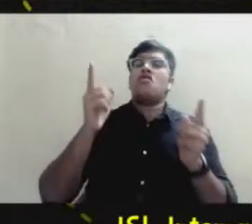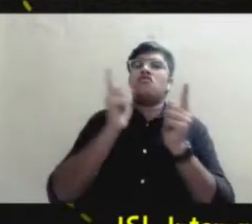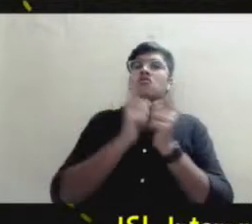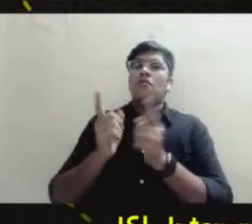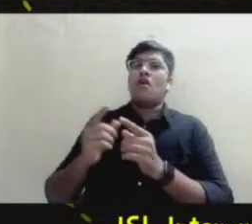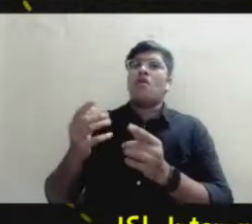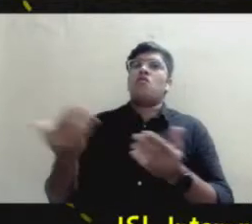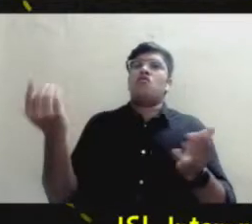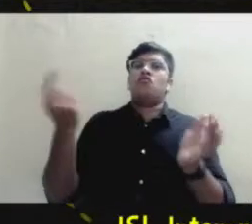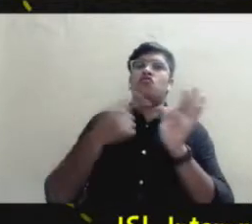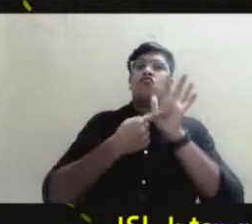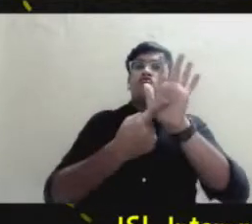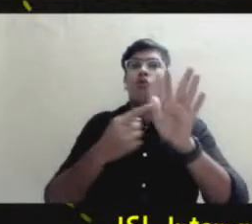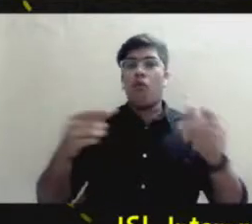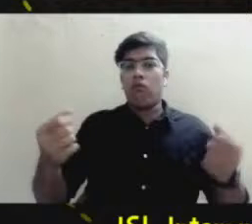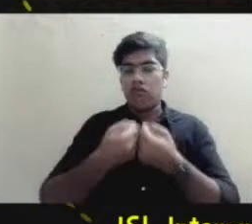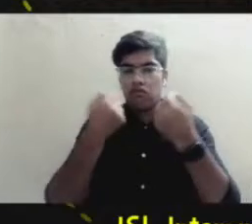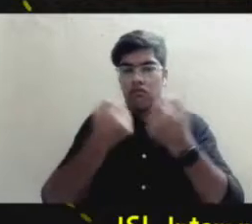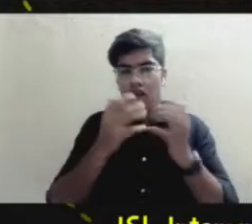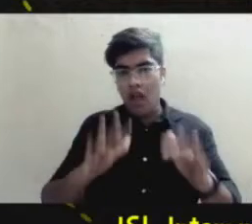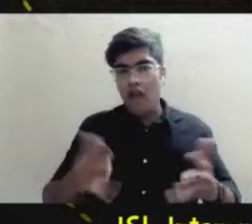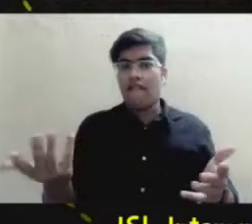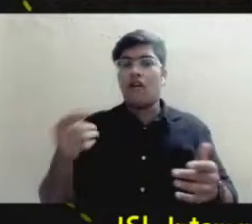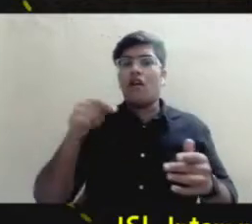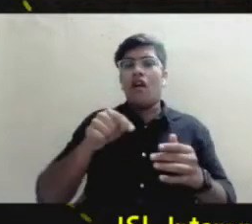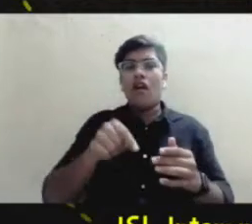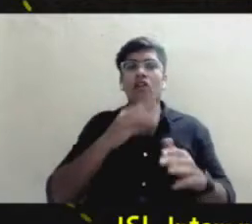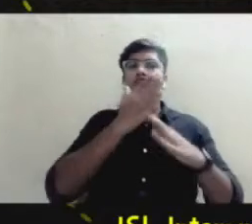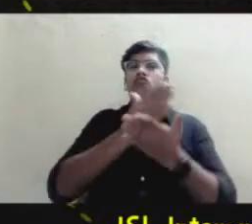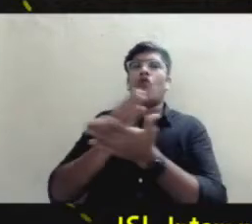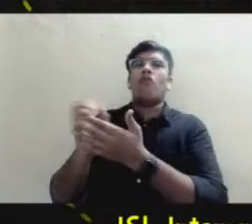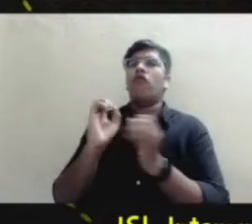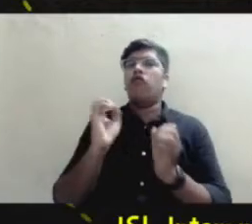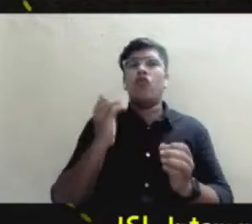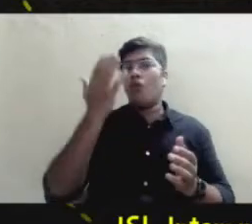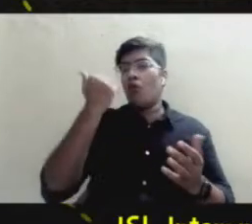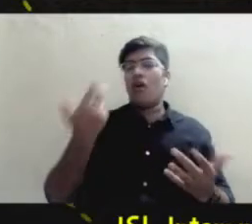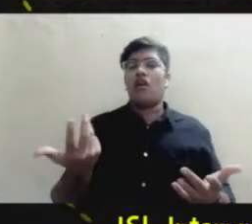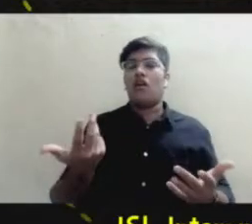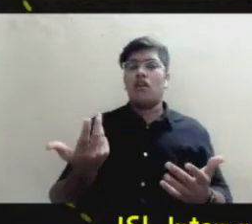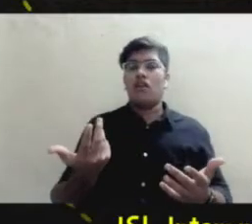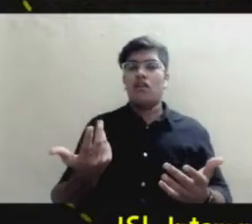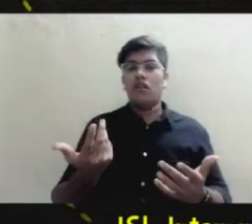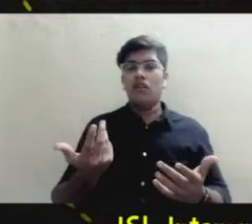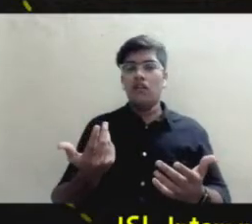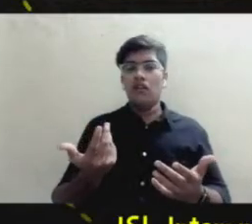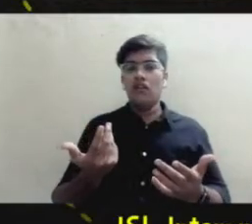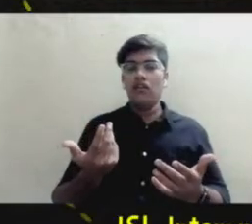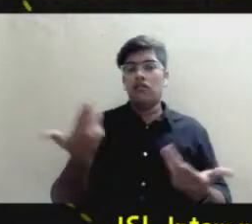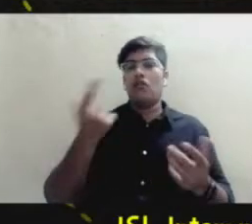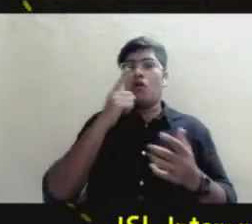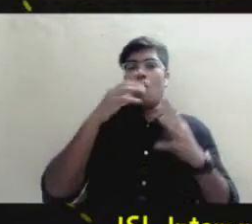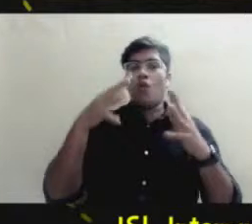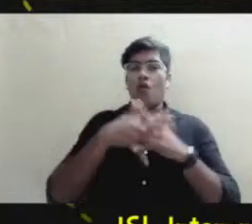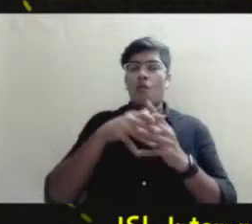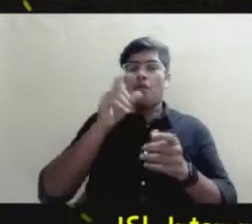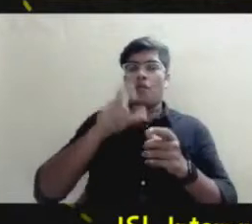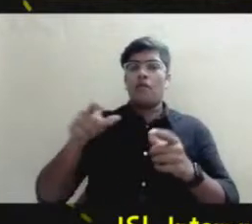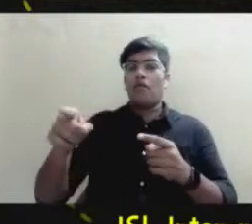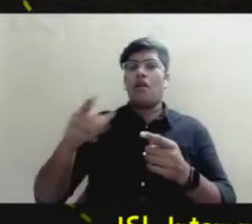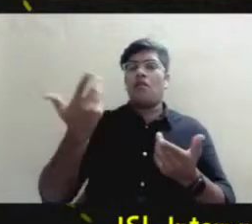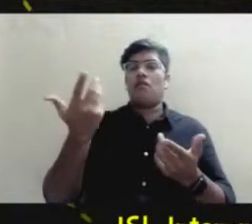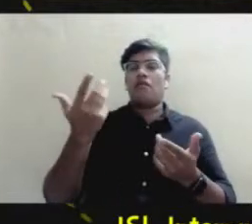where is the question of censoring? And we are seeing violence against women. Are